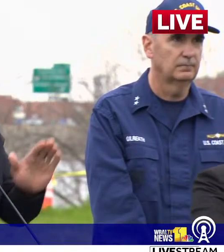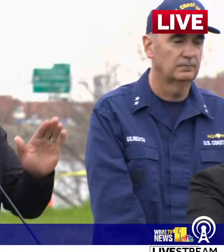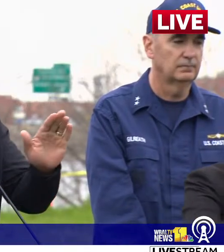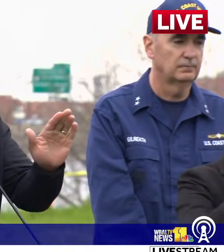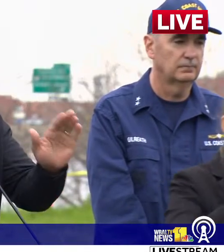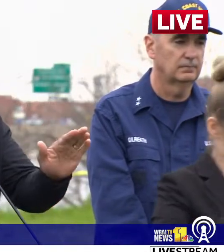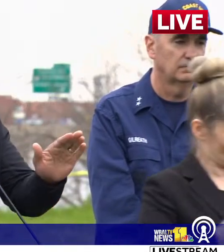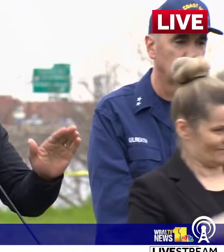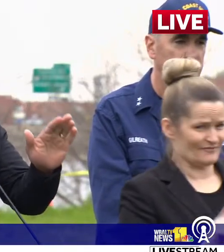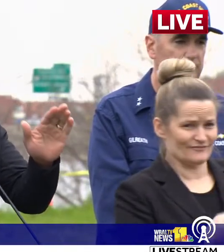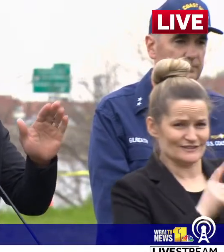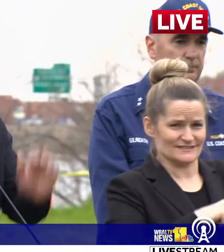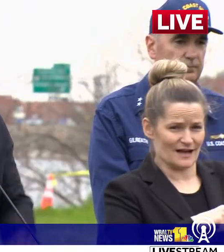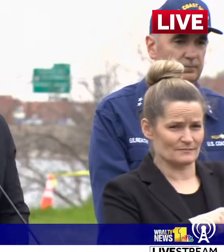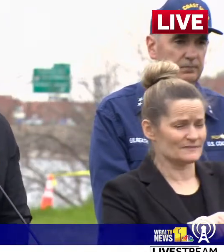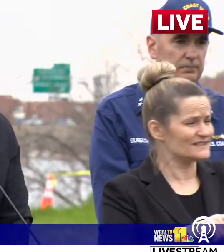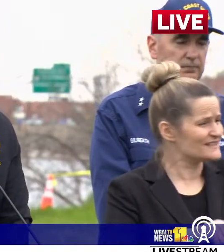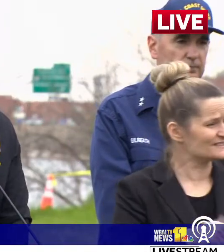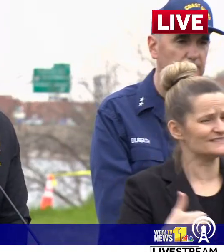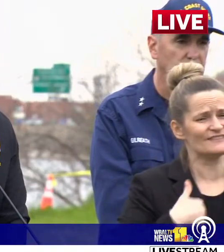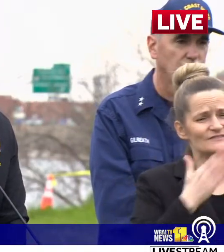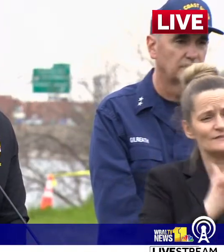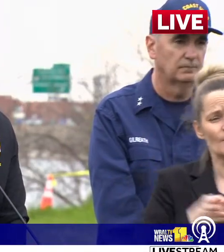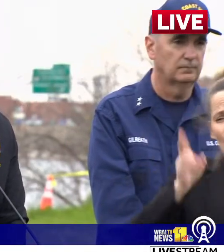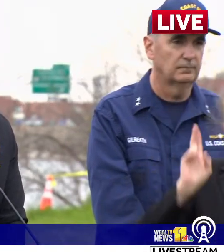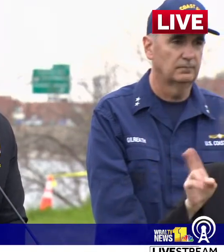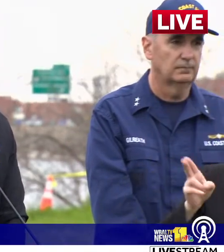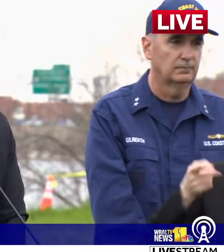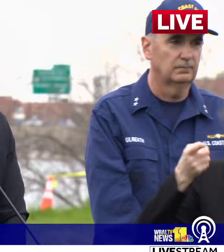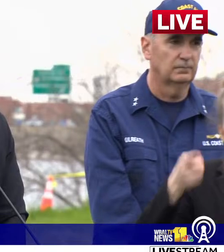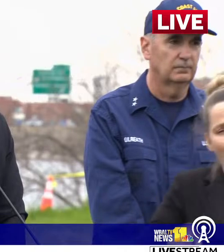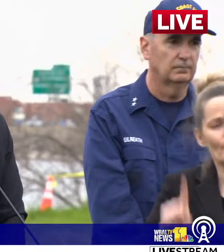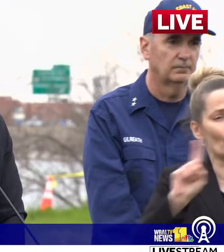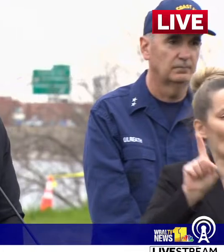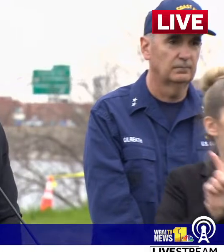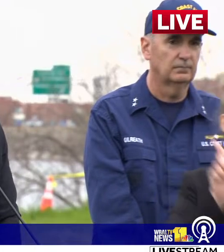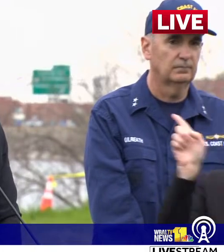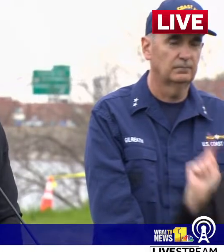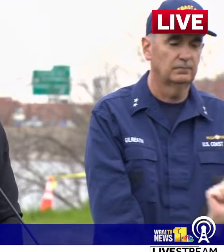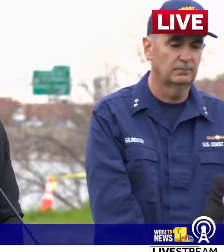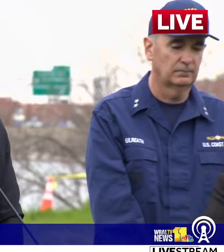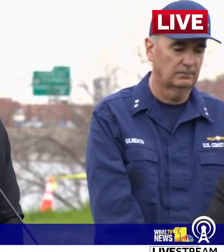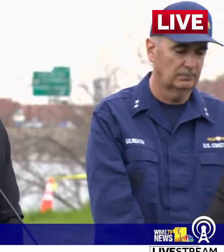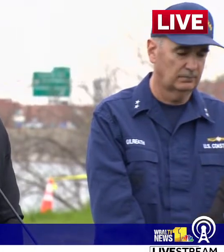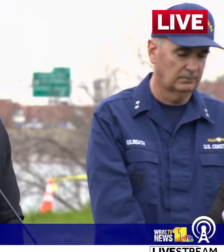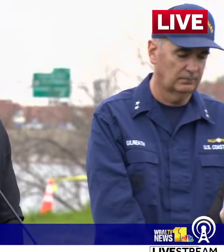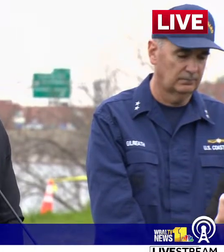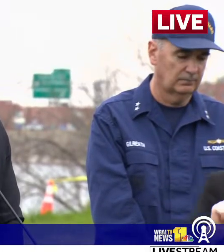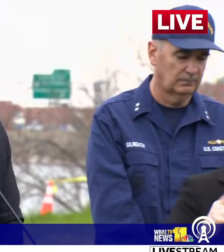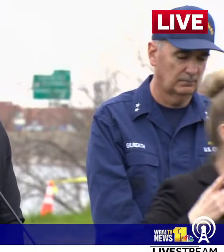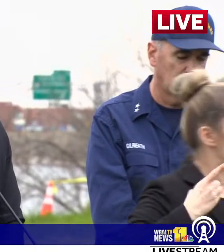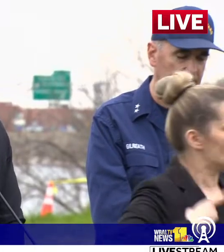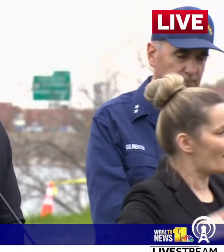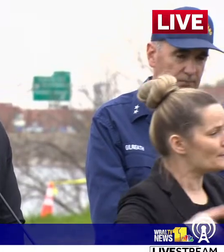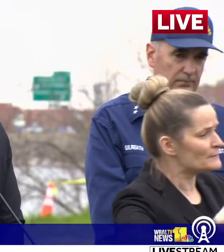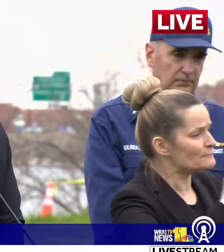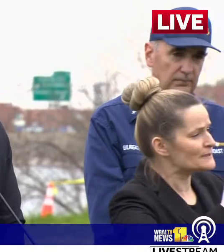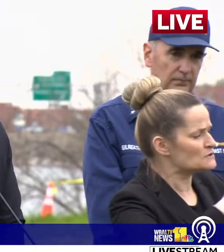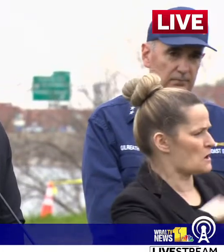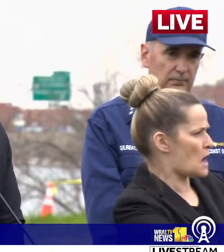that can be taken from things like Tampa and Minnesota. When you're looking at a situation that